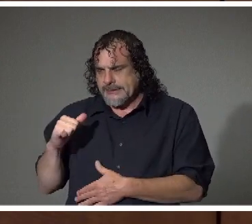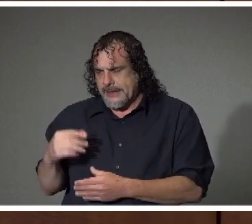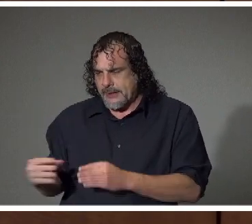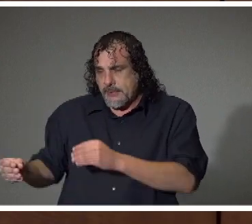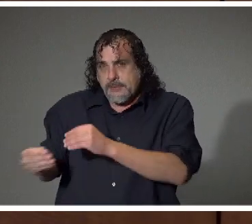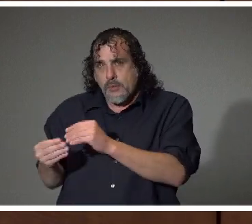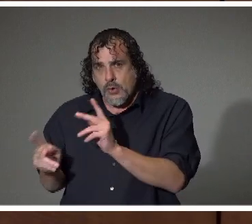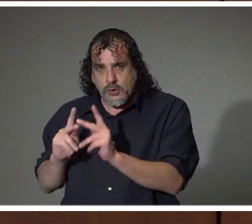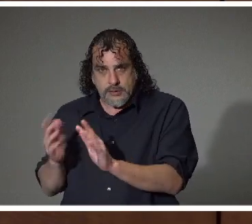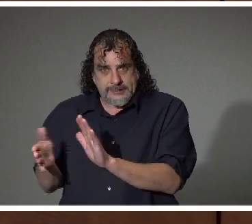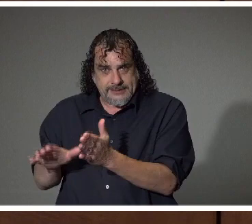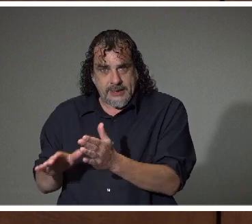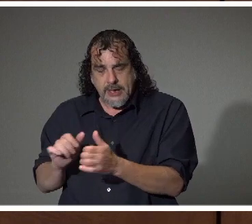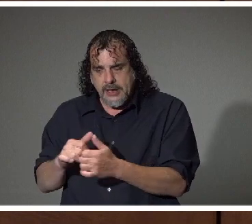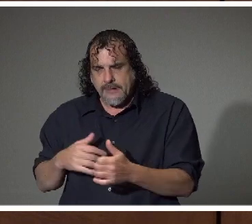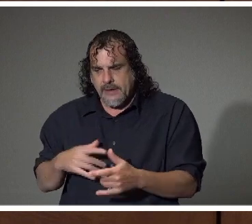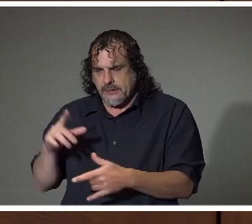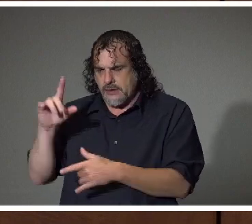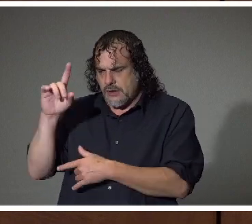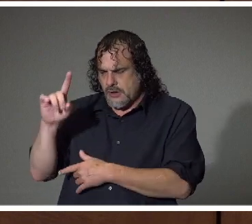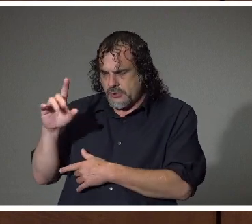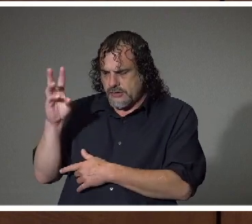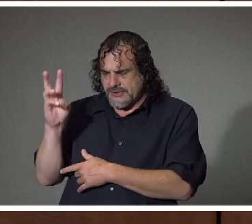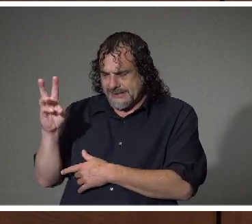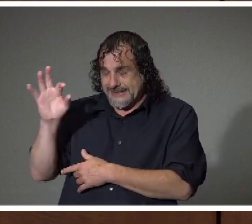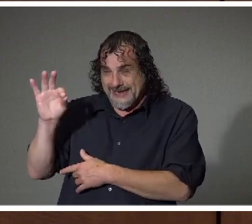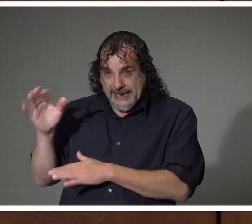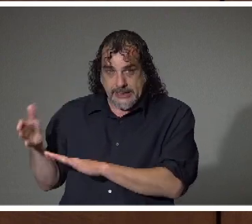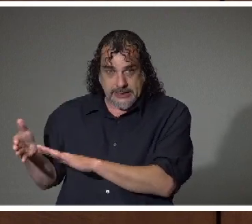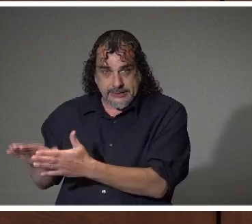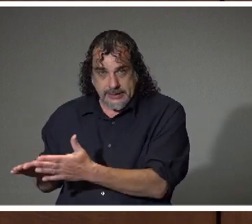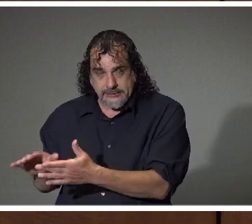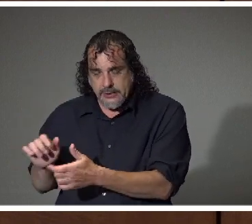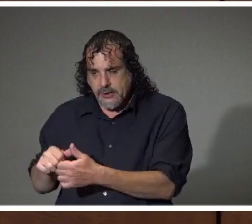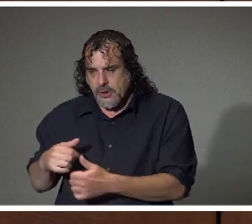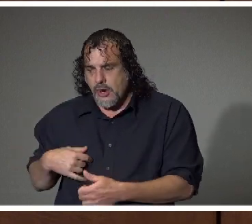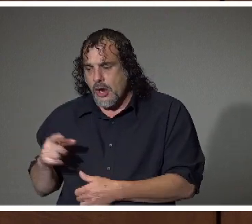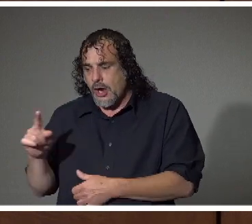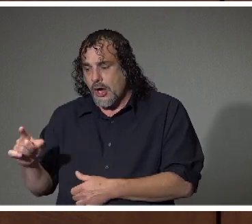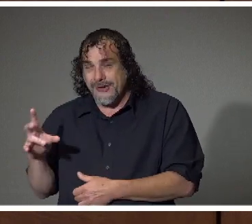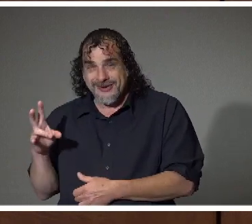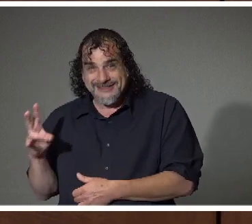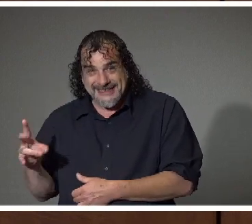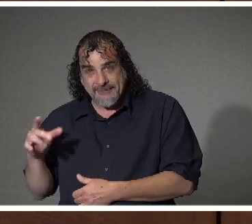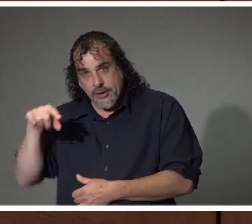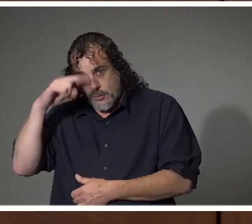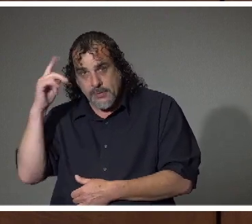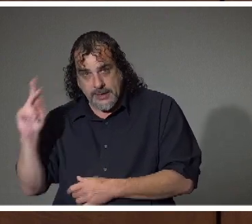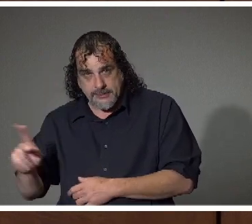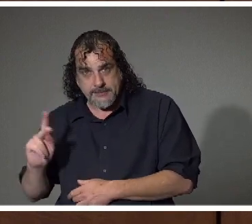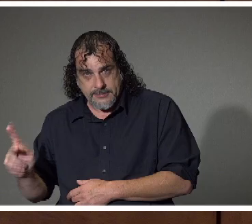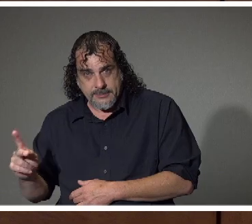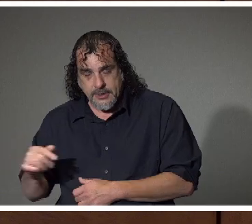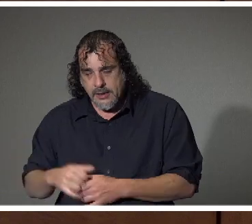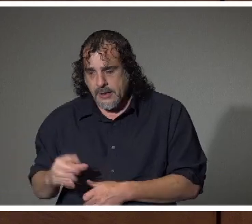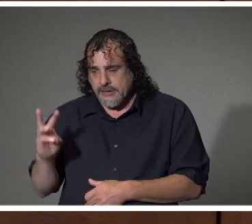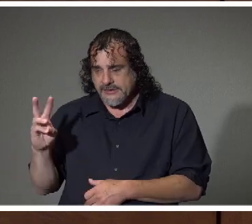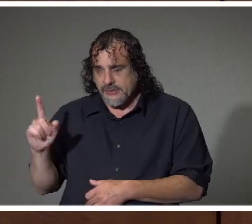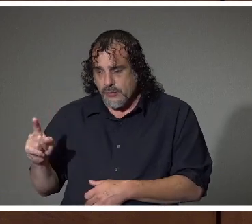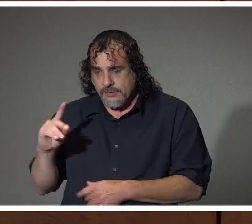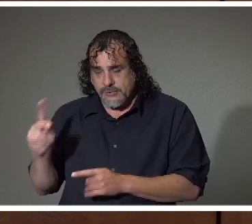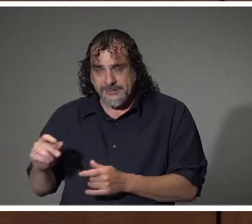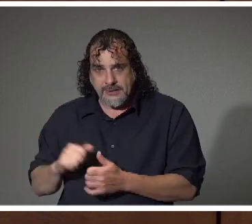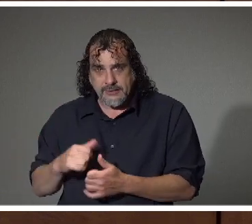unfortunately. This brings us to a total of 169 deaths, 107 of whom are African American and 61%